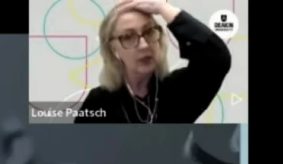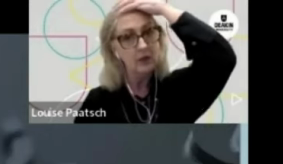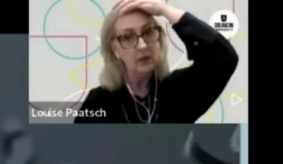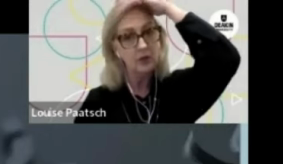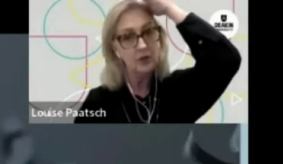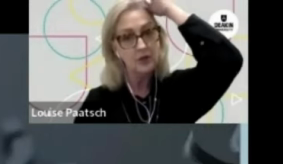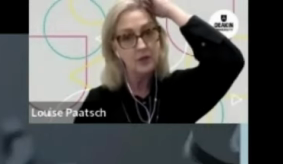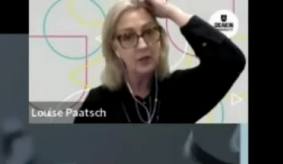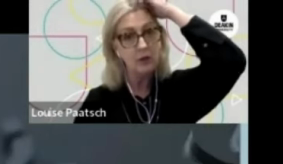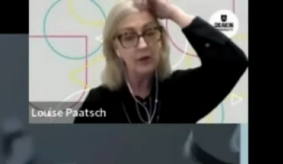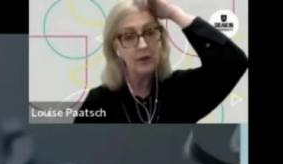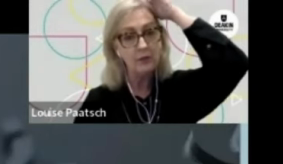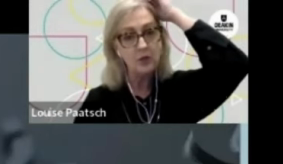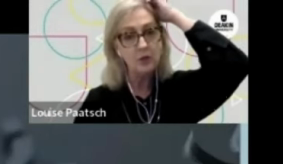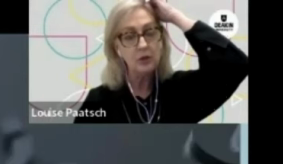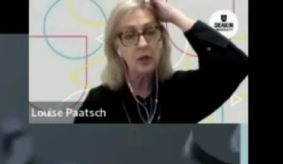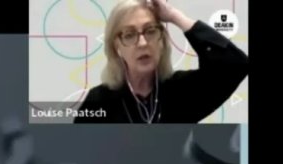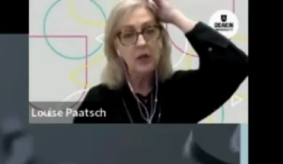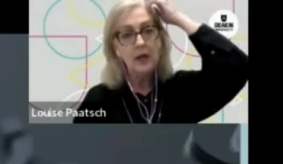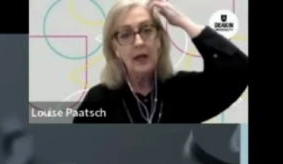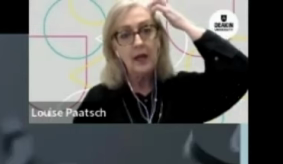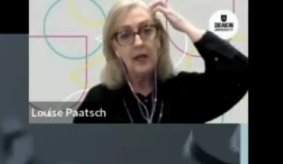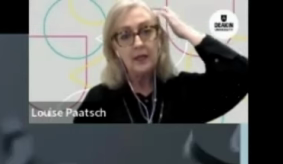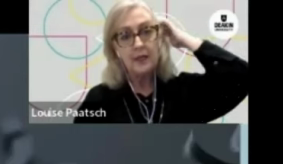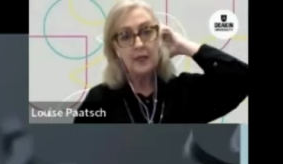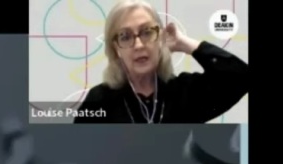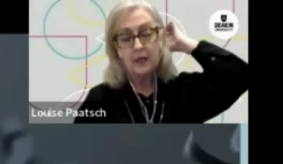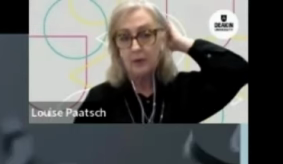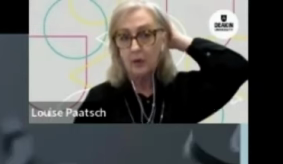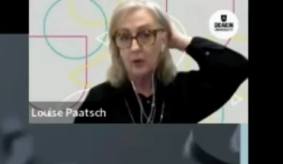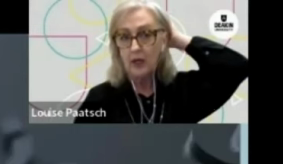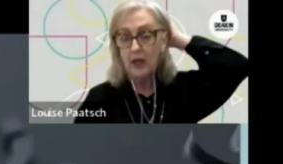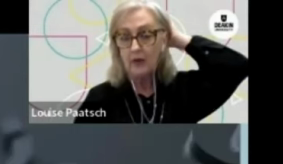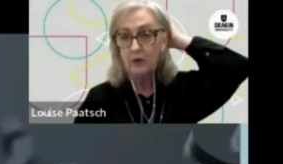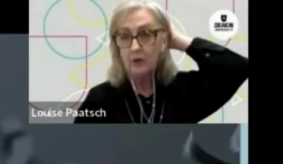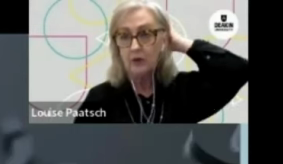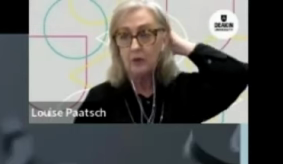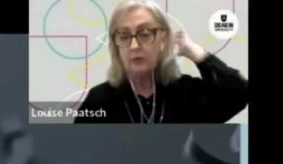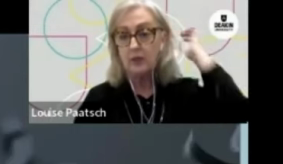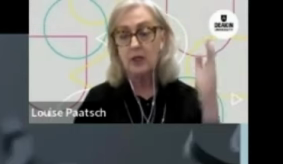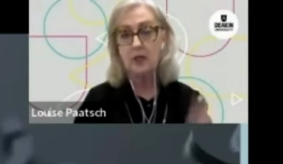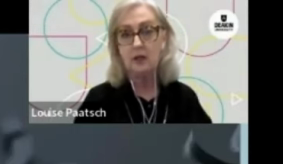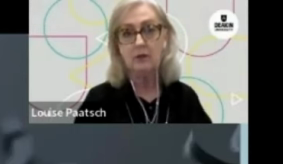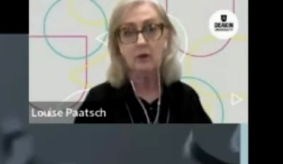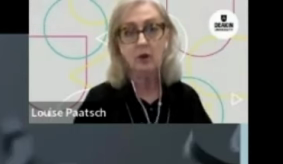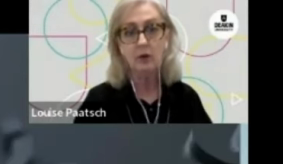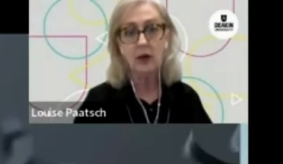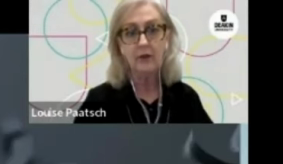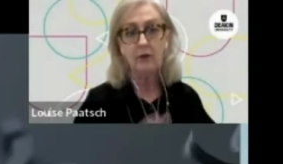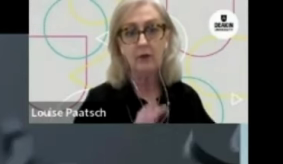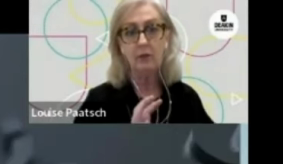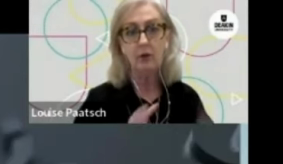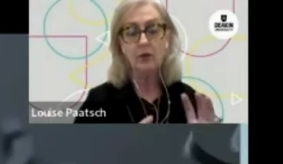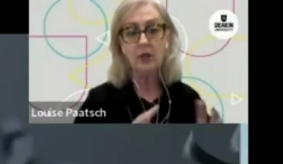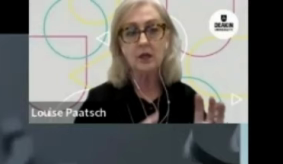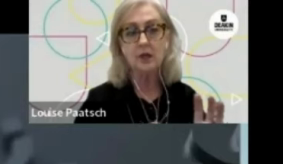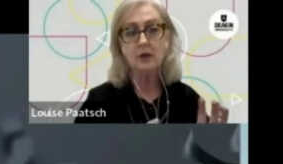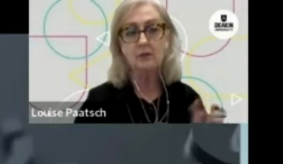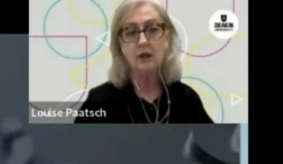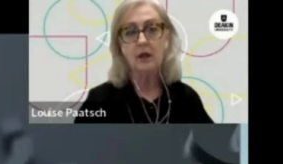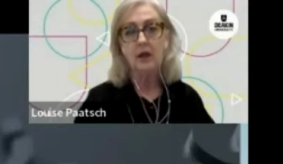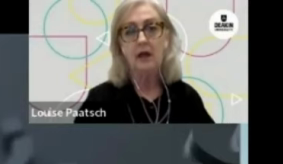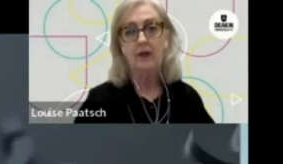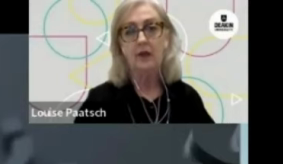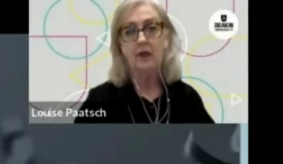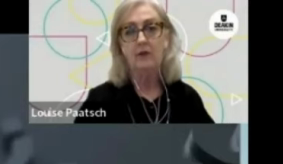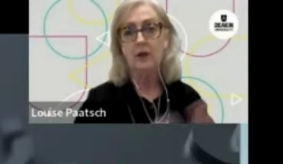a year, just to see where they're up to. And we have used them mid-year, around that reporting